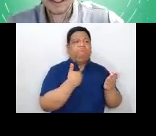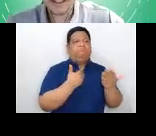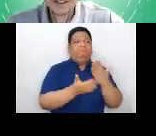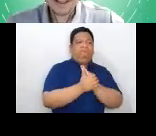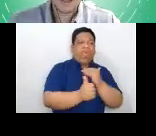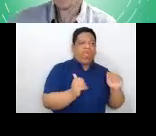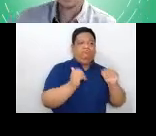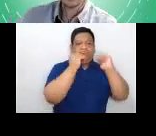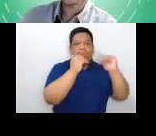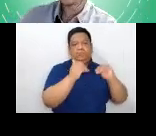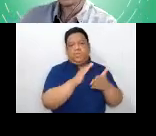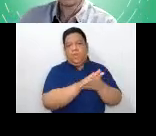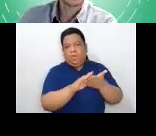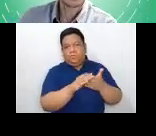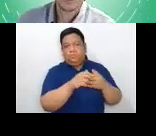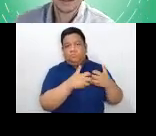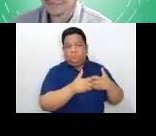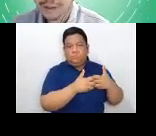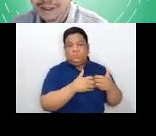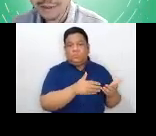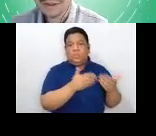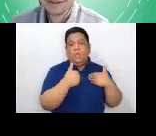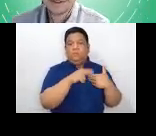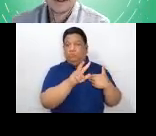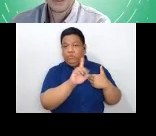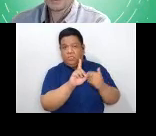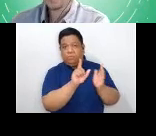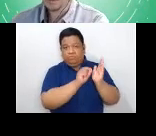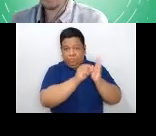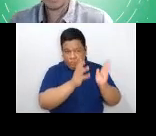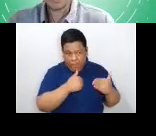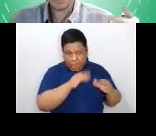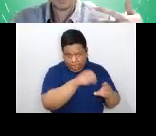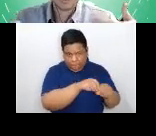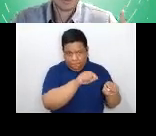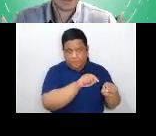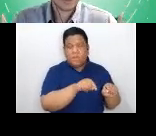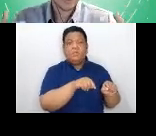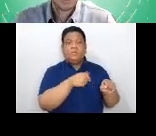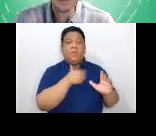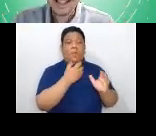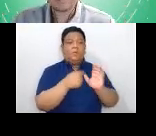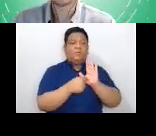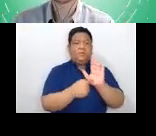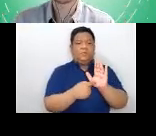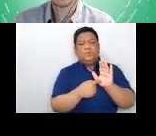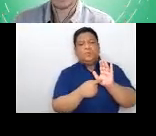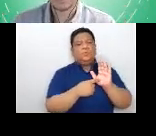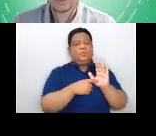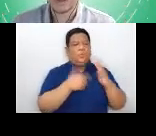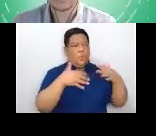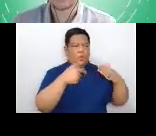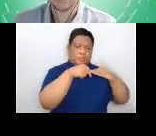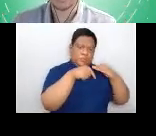looking machines, and then you have the 3D printers, the humble 3D printers. And I wanted to show just the depth of how much